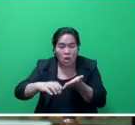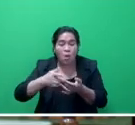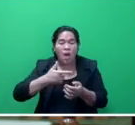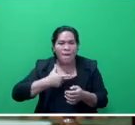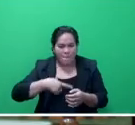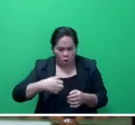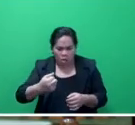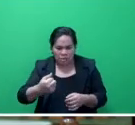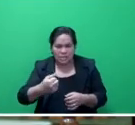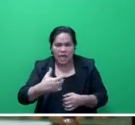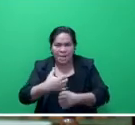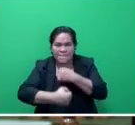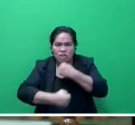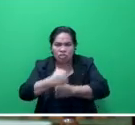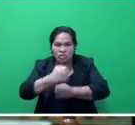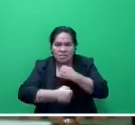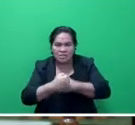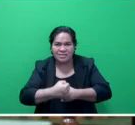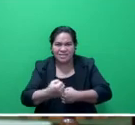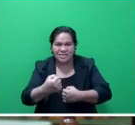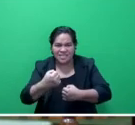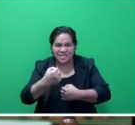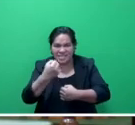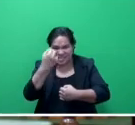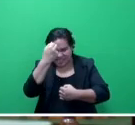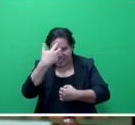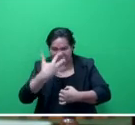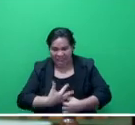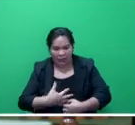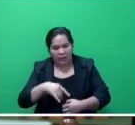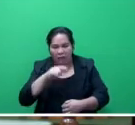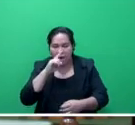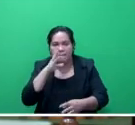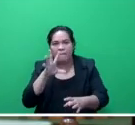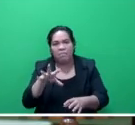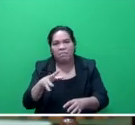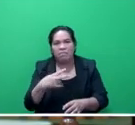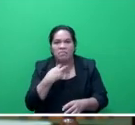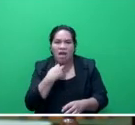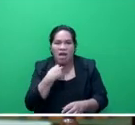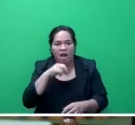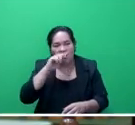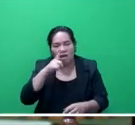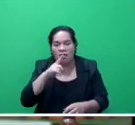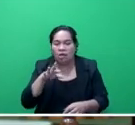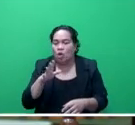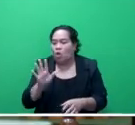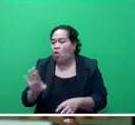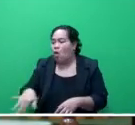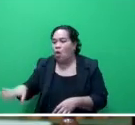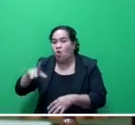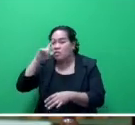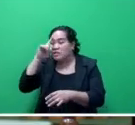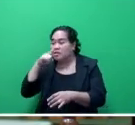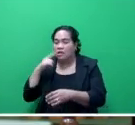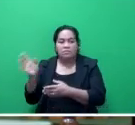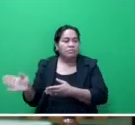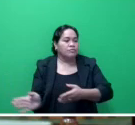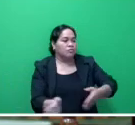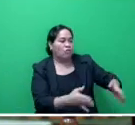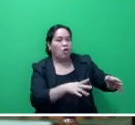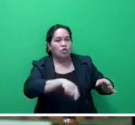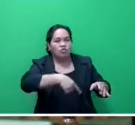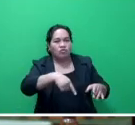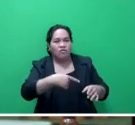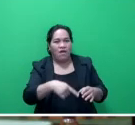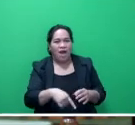scanner at CWM did not work, so we had to direct our patients to super private. What it does now, Mr. Speaker,